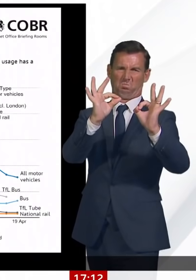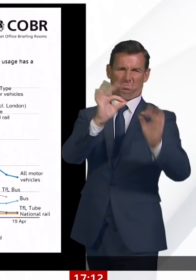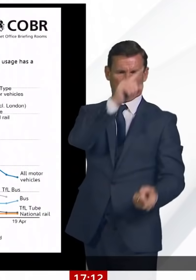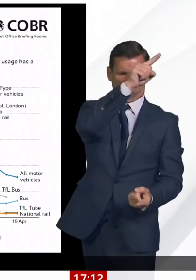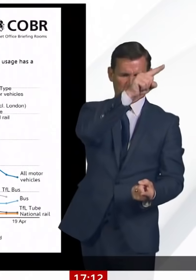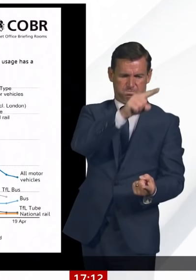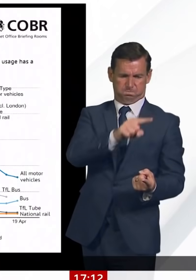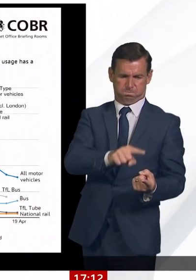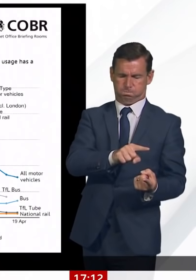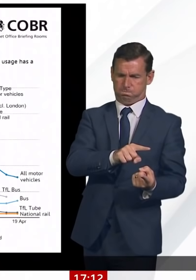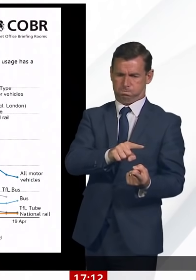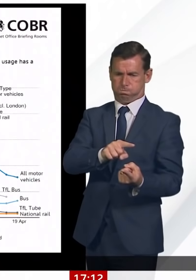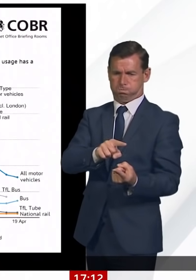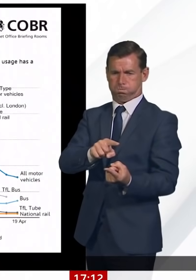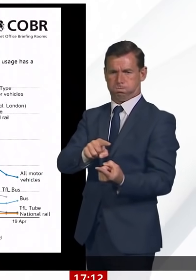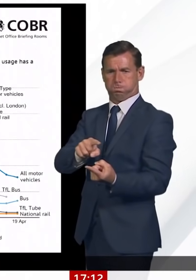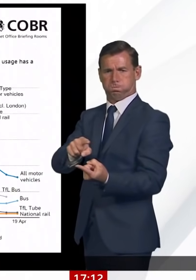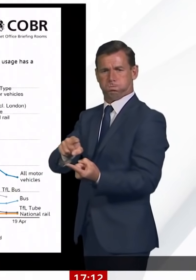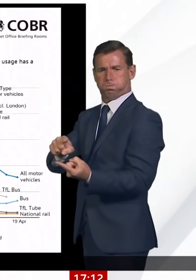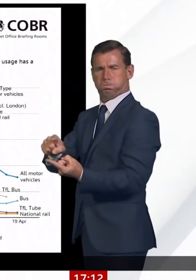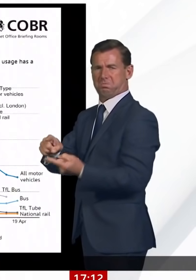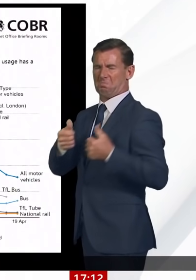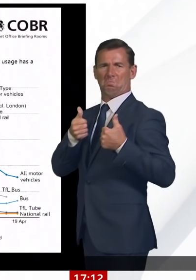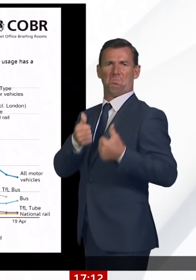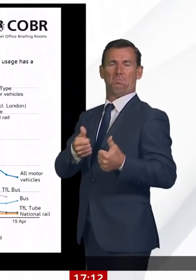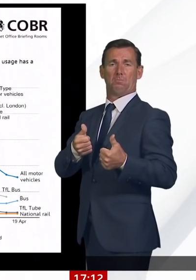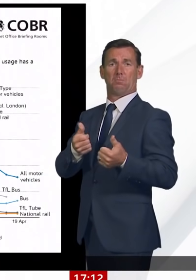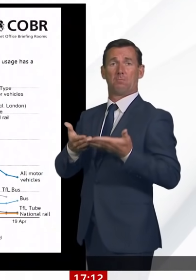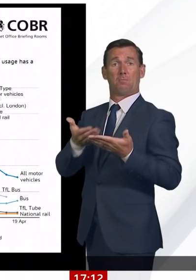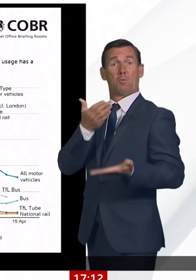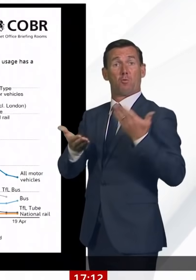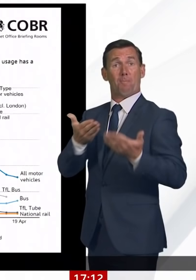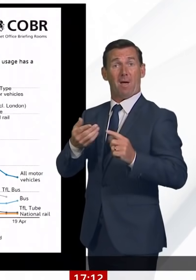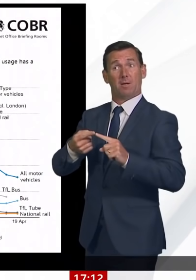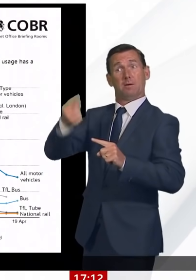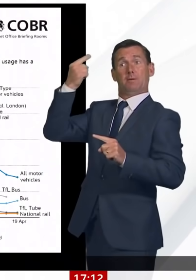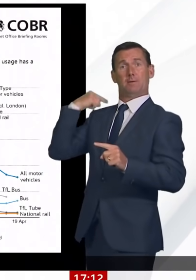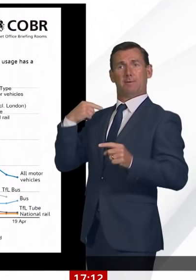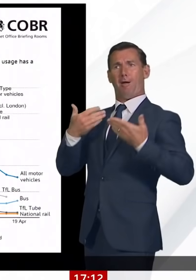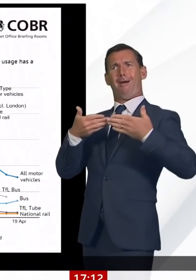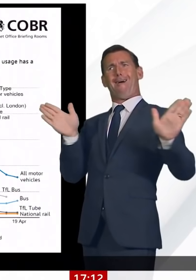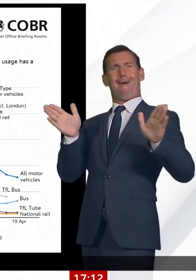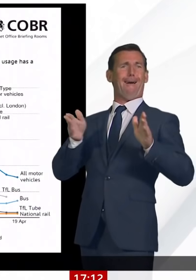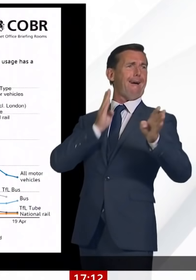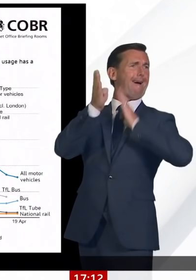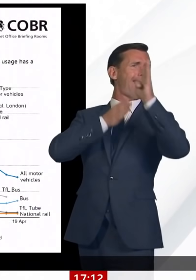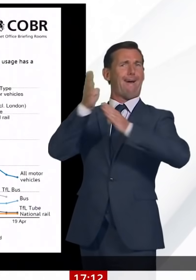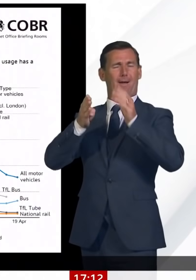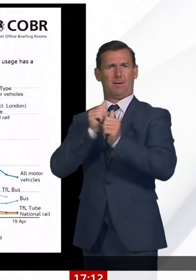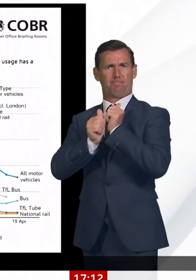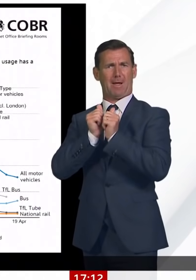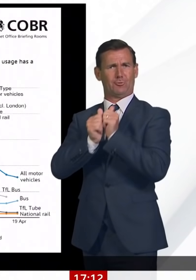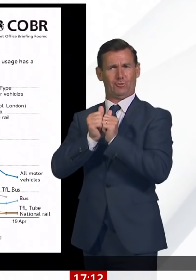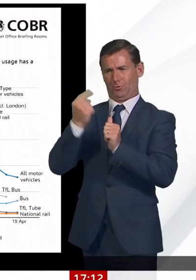of these low trends of usage compared to where we were in the middle of March. This is a